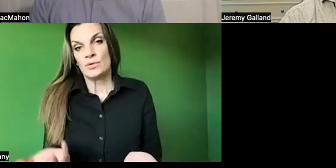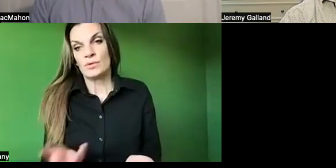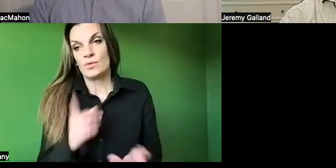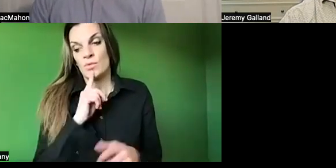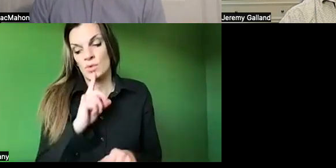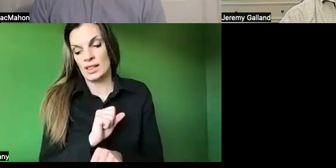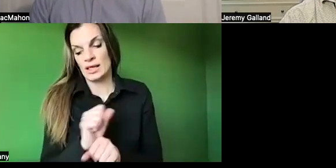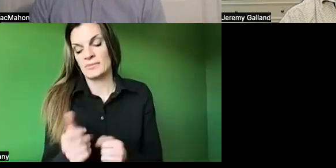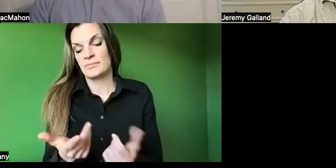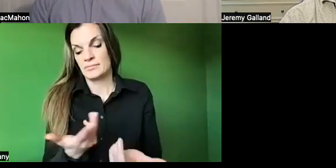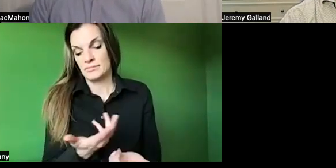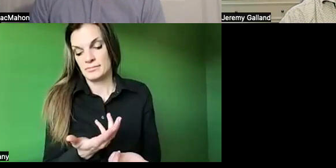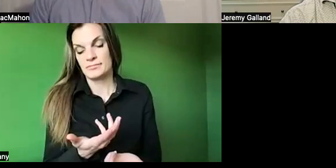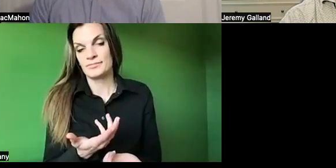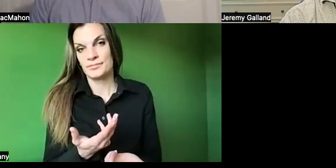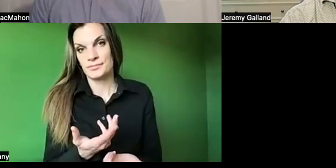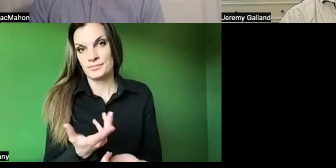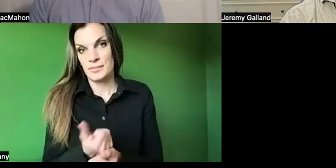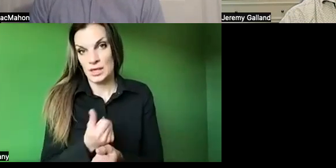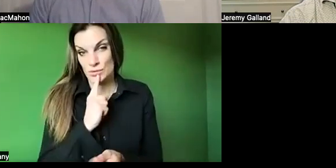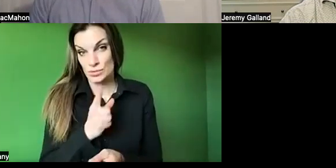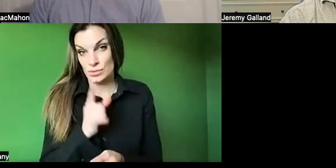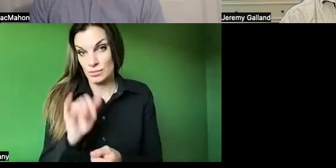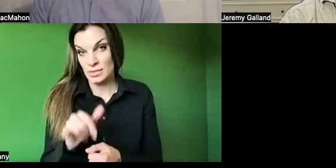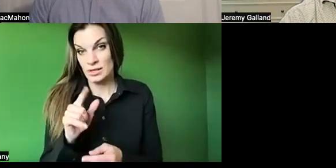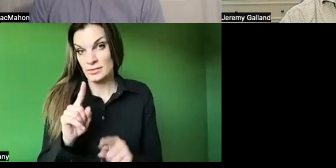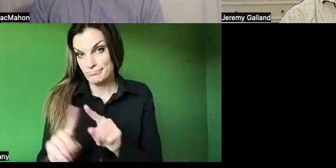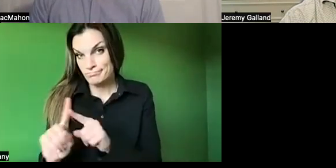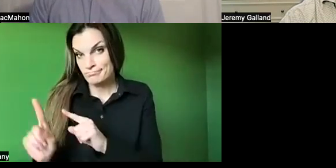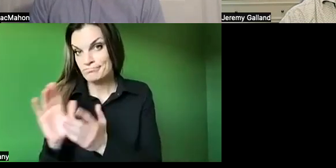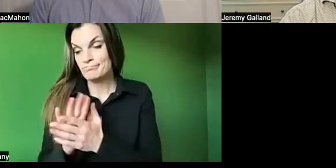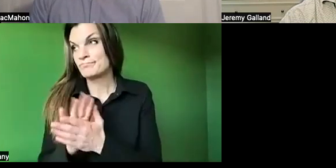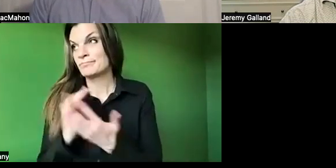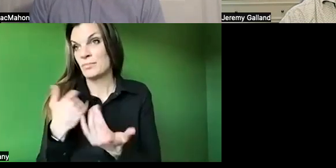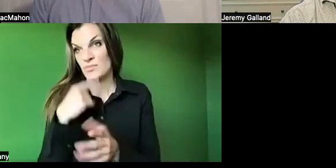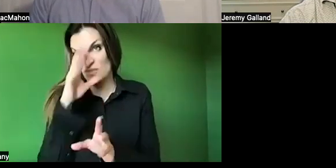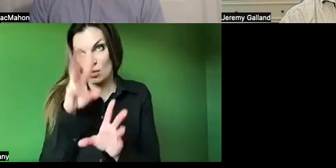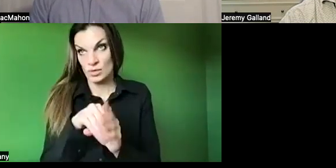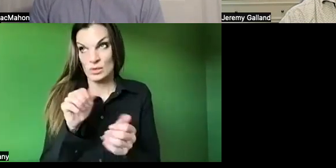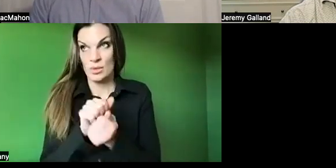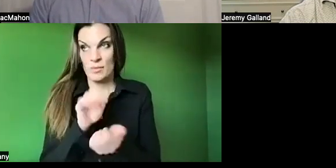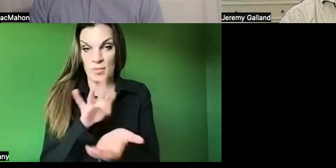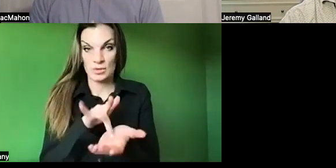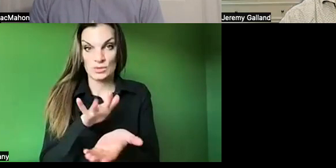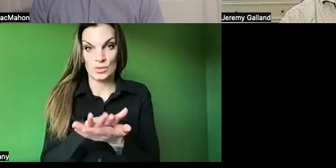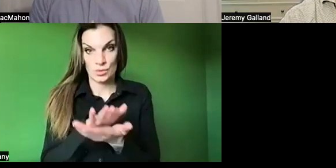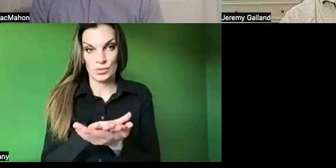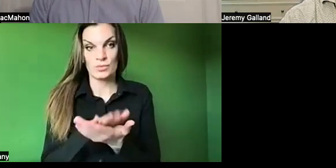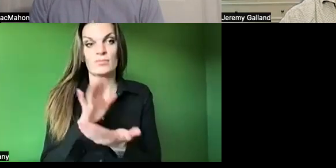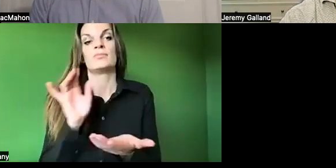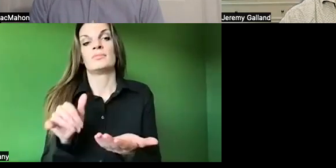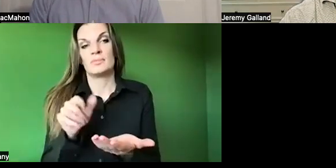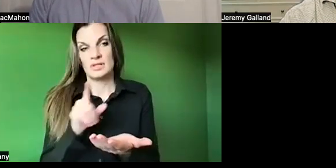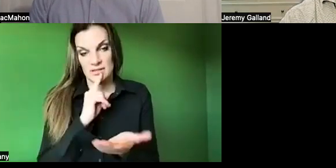really make sure that at each of the schools, now we're focused on the middle school, that